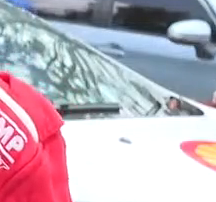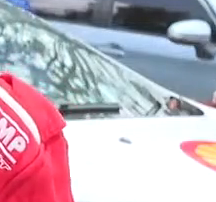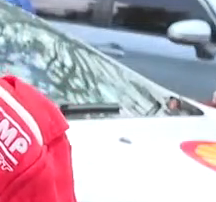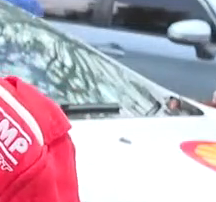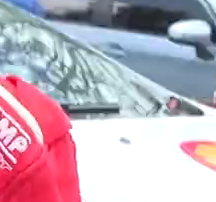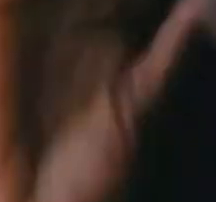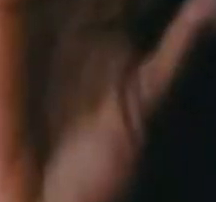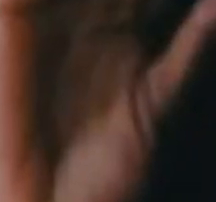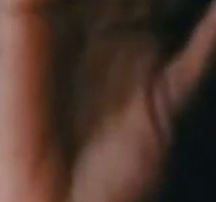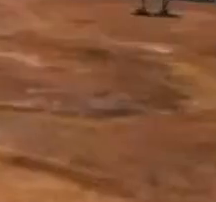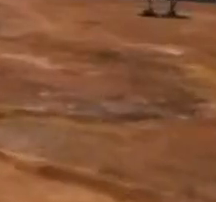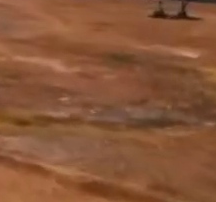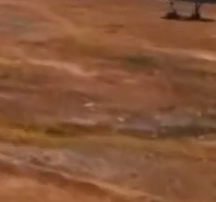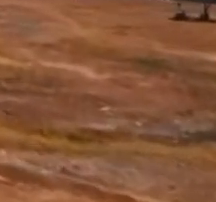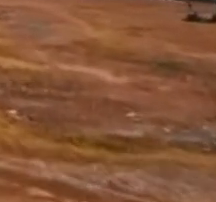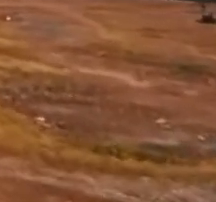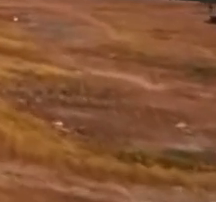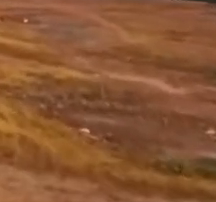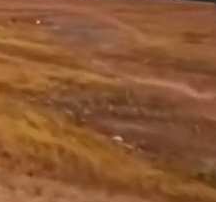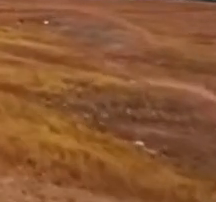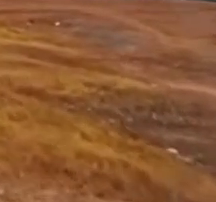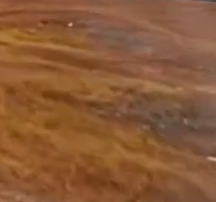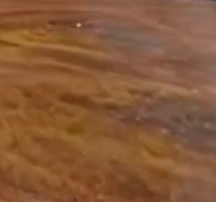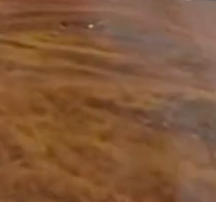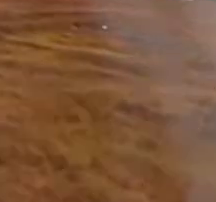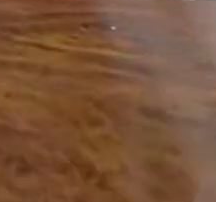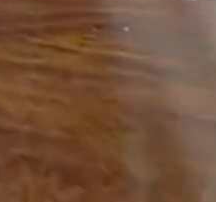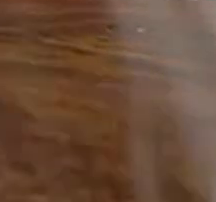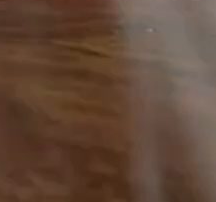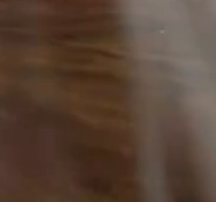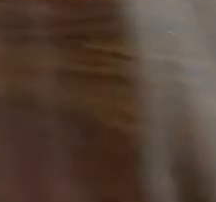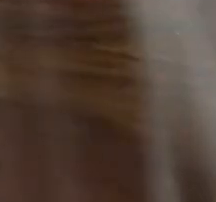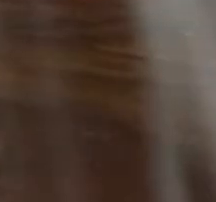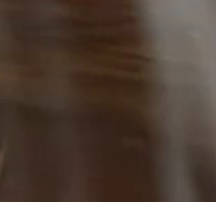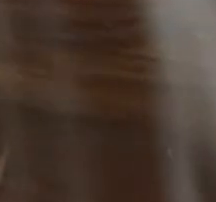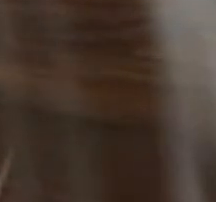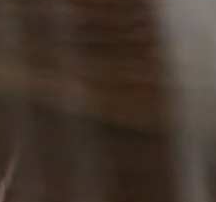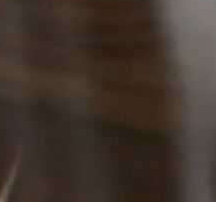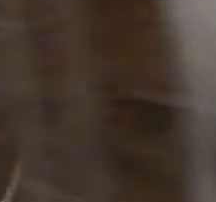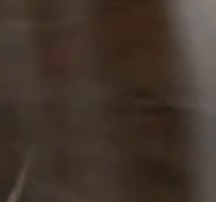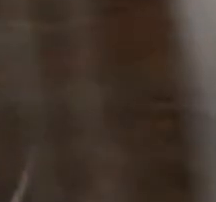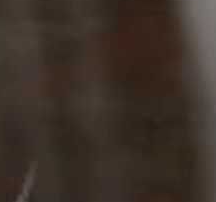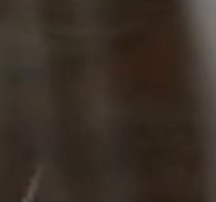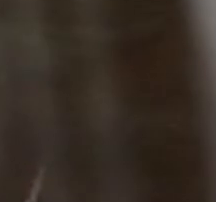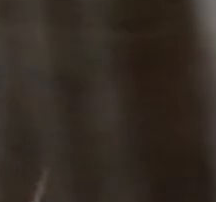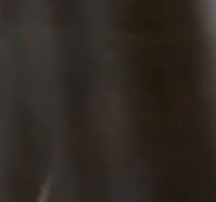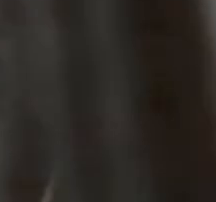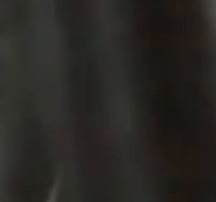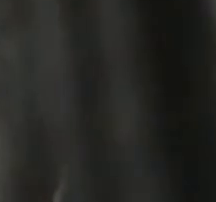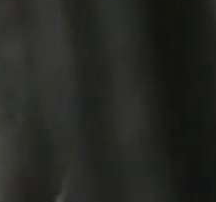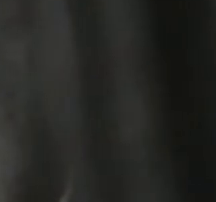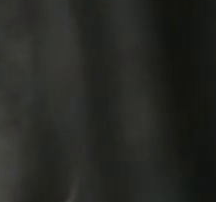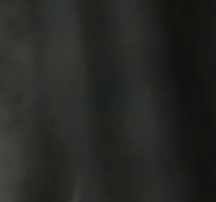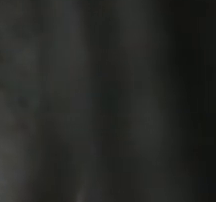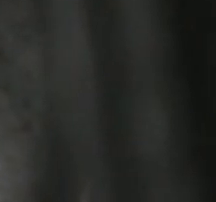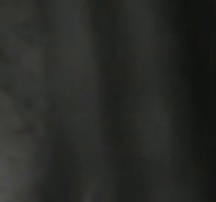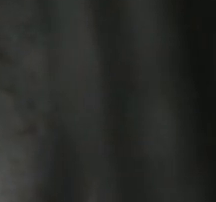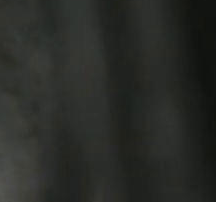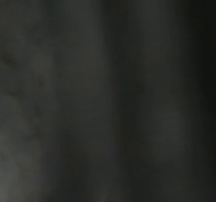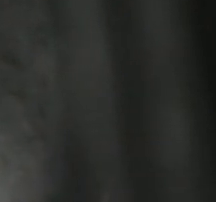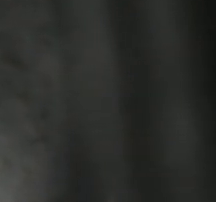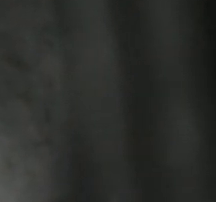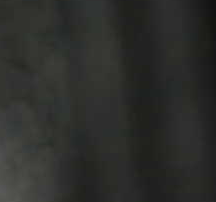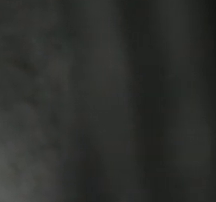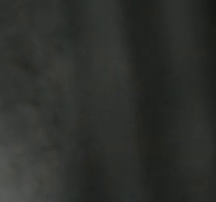Very excited. I'm a cancer survivor. I was diagnosed with stage 4 cancer in 2006, but here I am